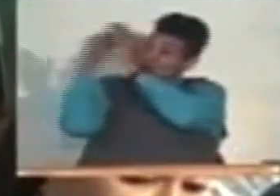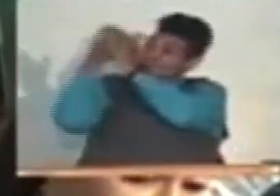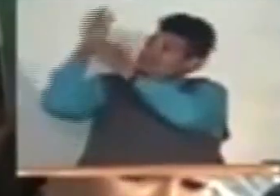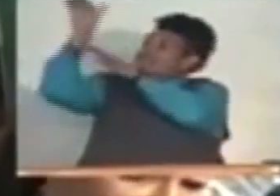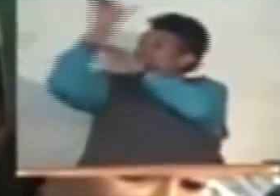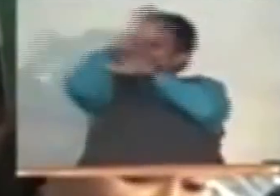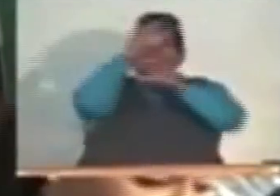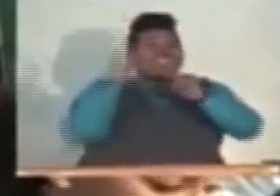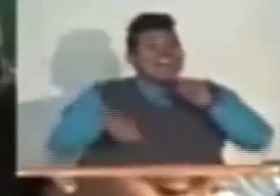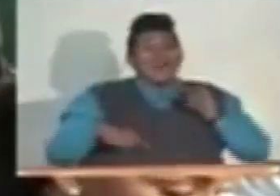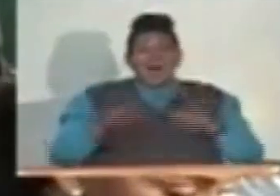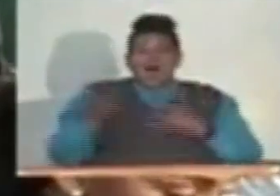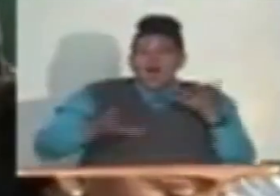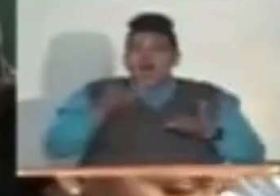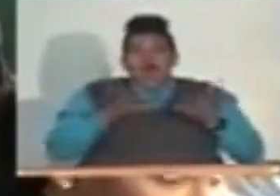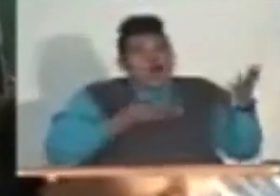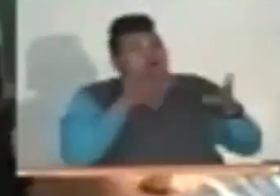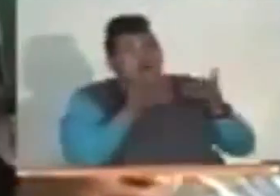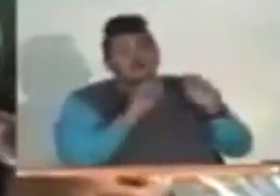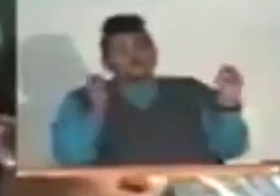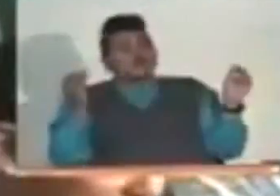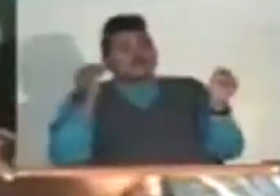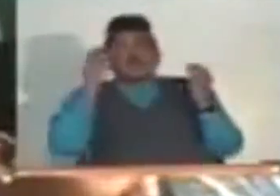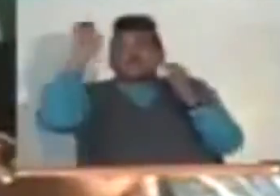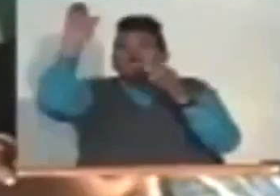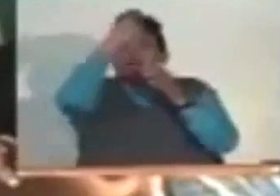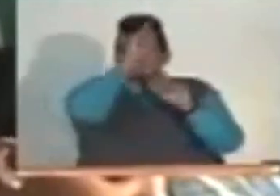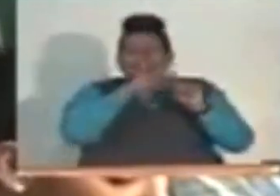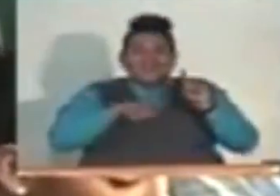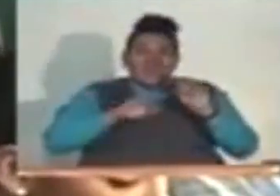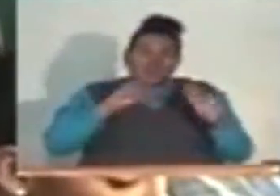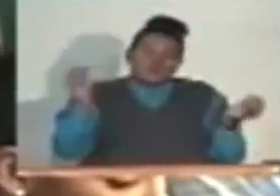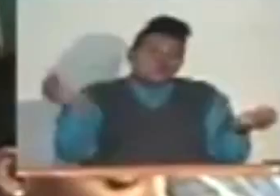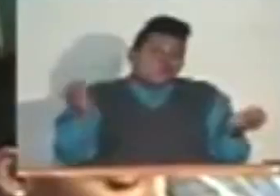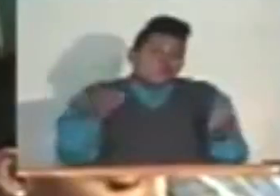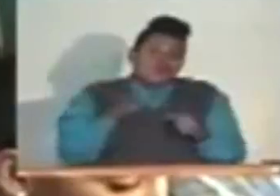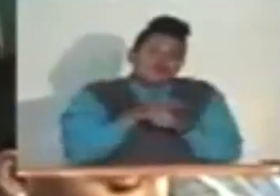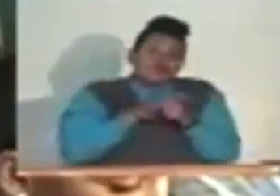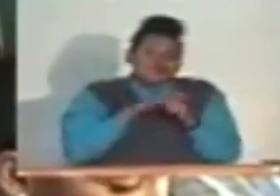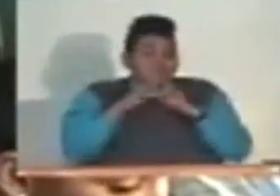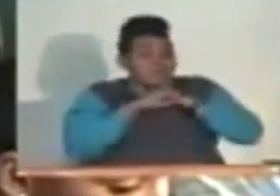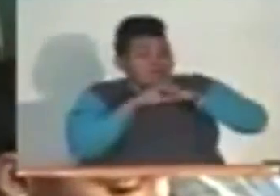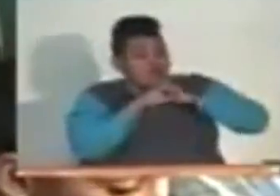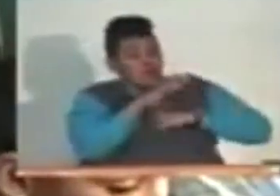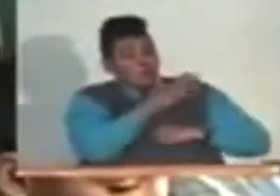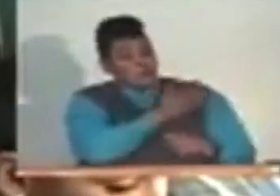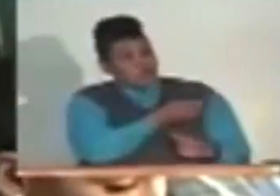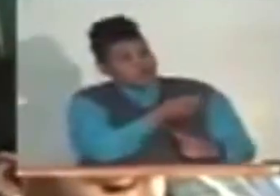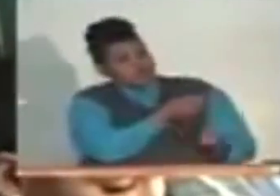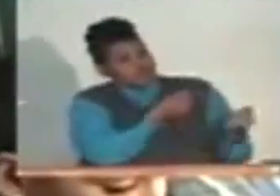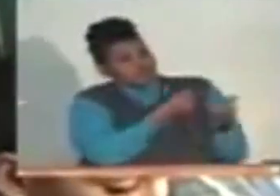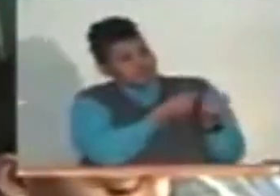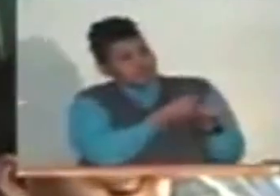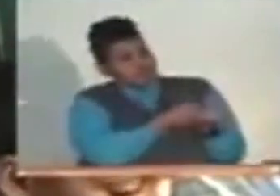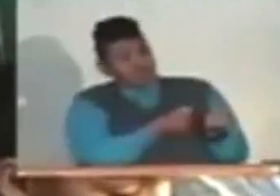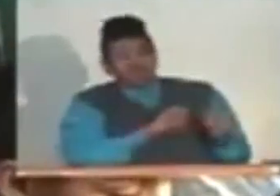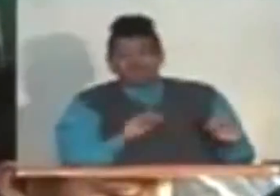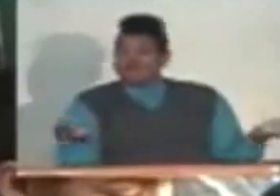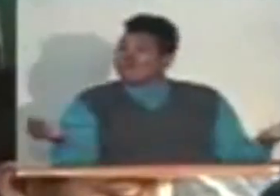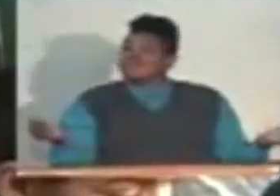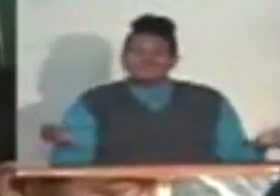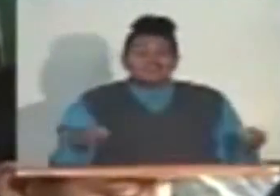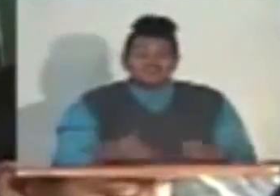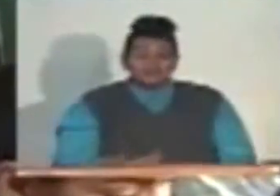capital markets or domestic capital markets in the wake of a debt